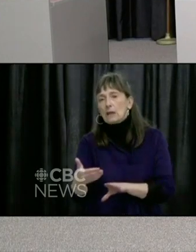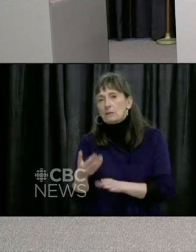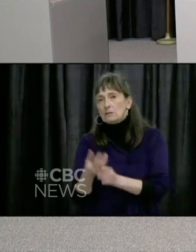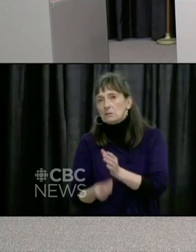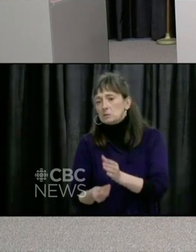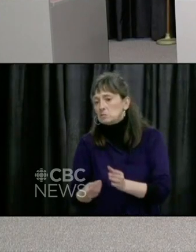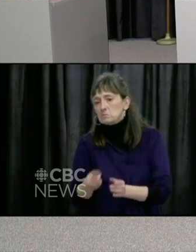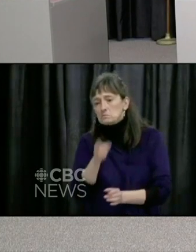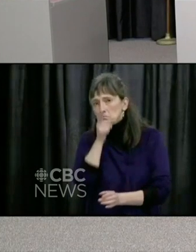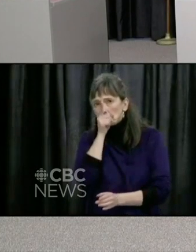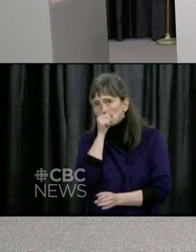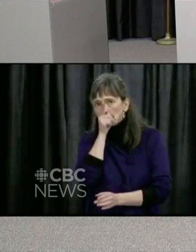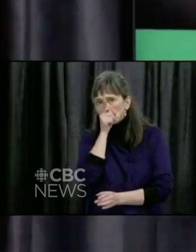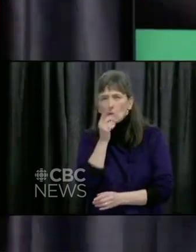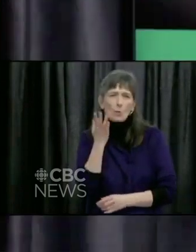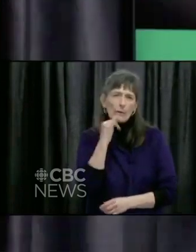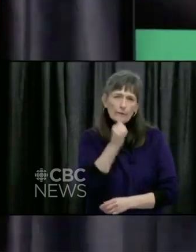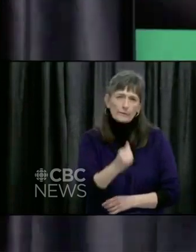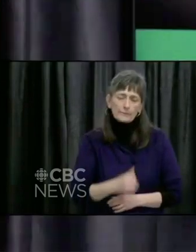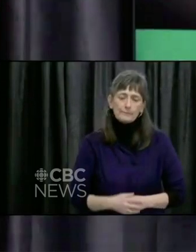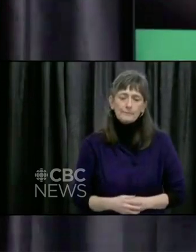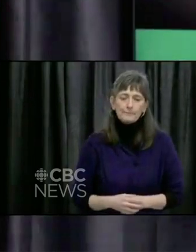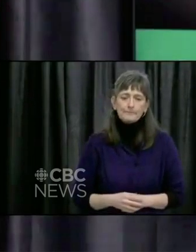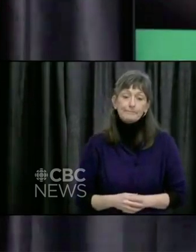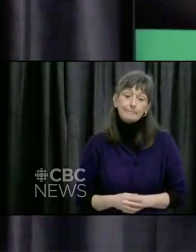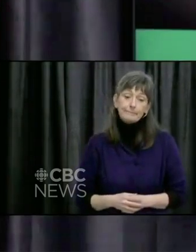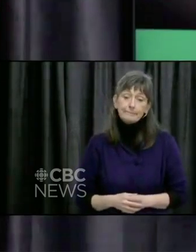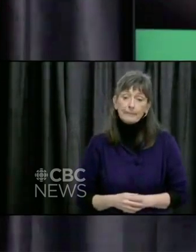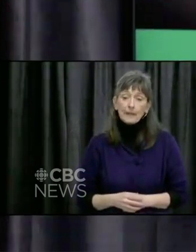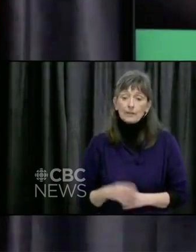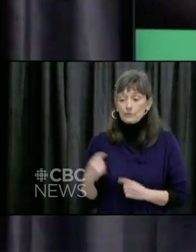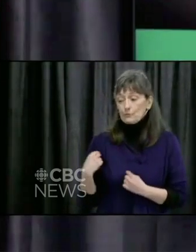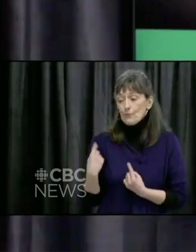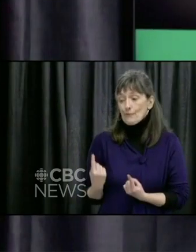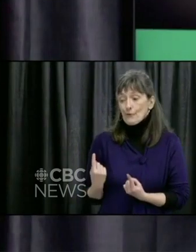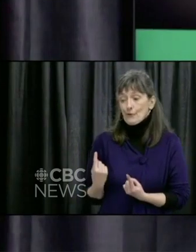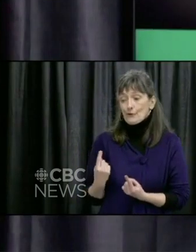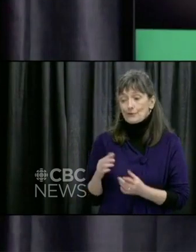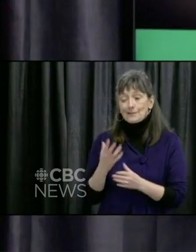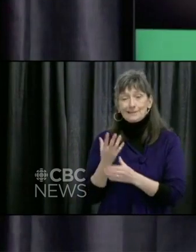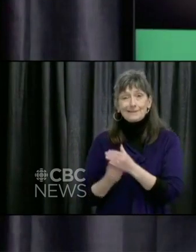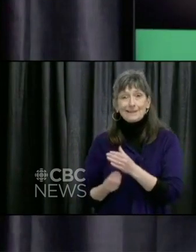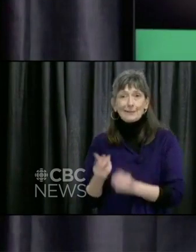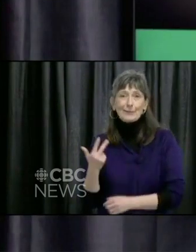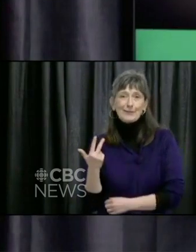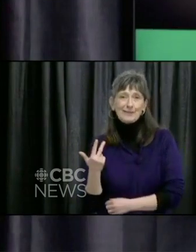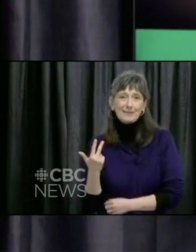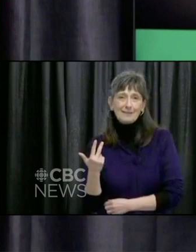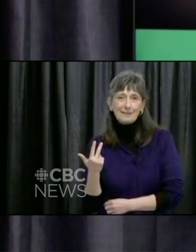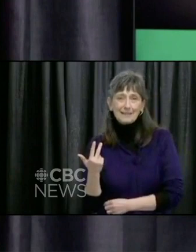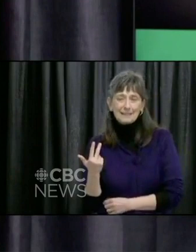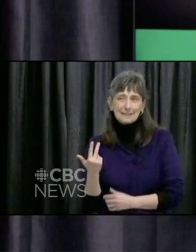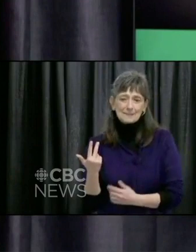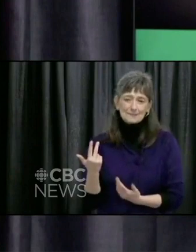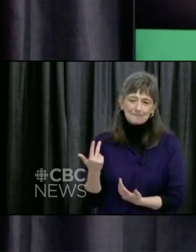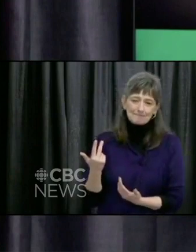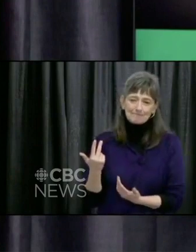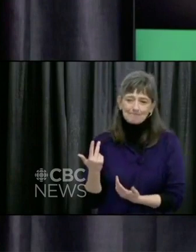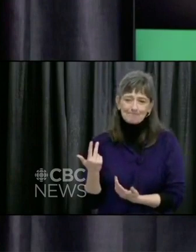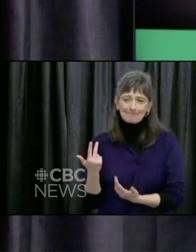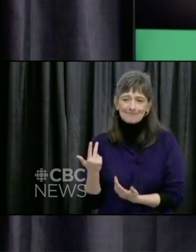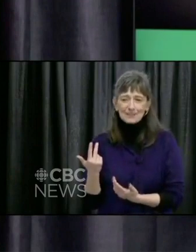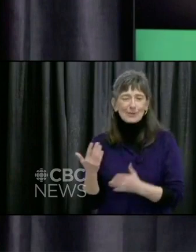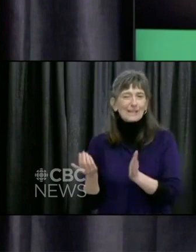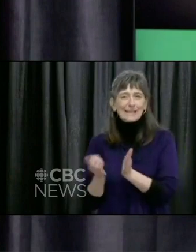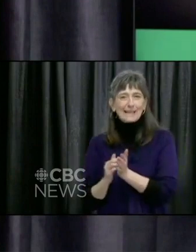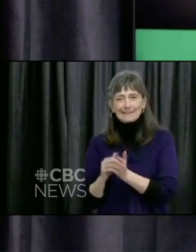That's a really good question. So the number of deaths that we've had to date has only been 3, so it's in some ways hard to give